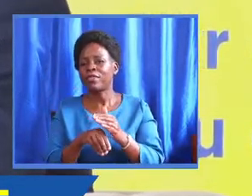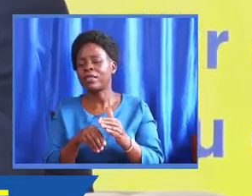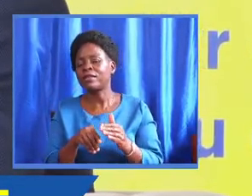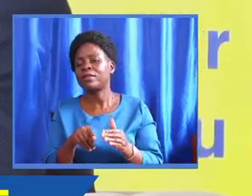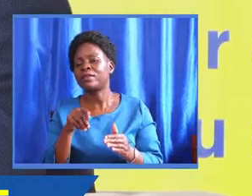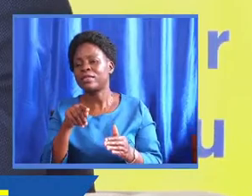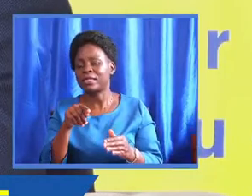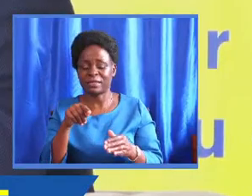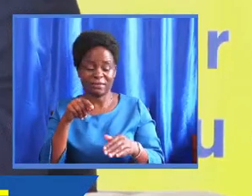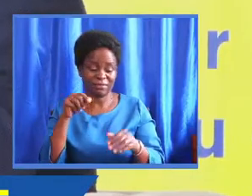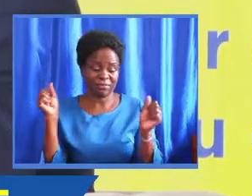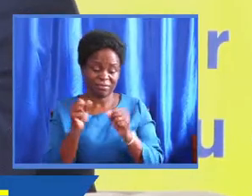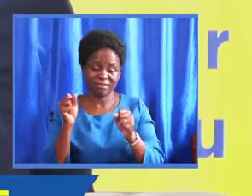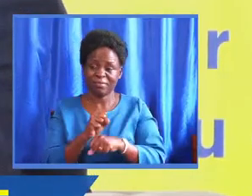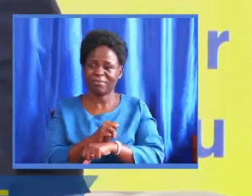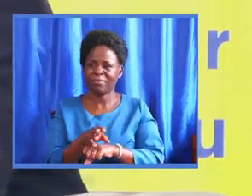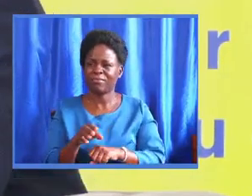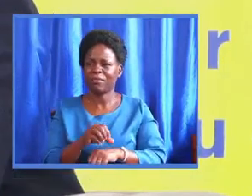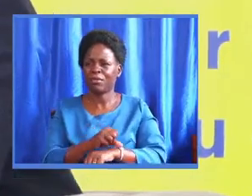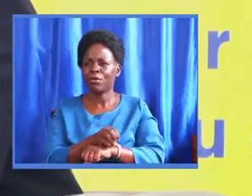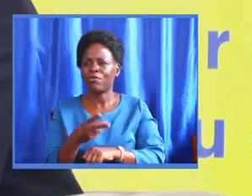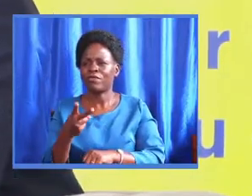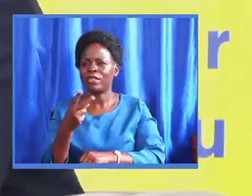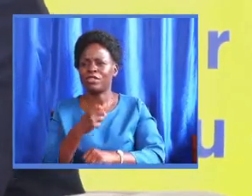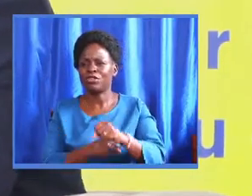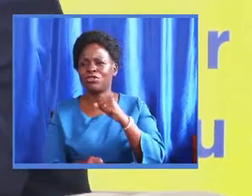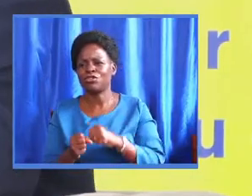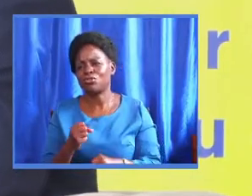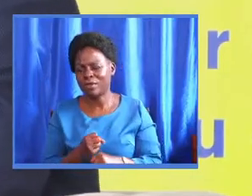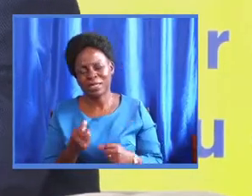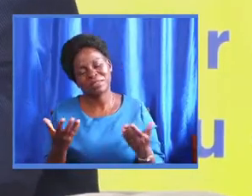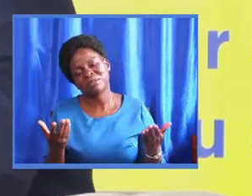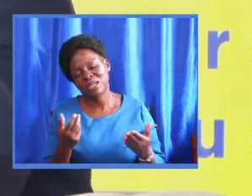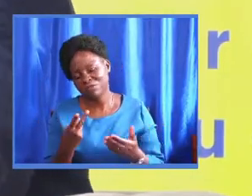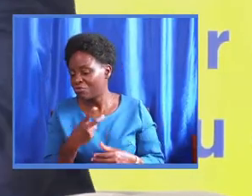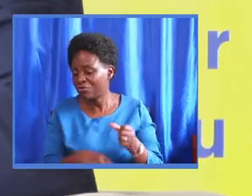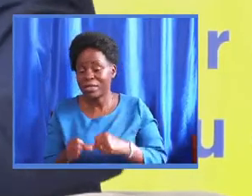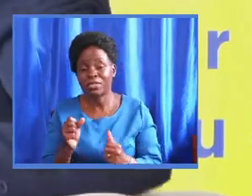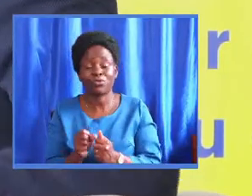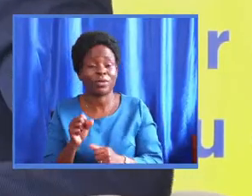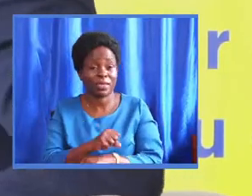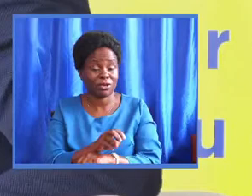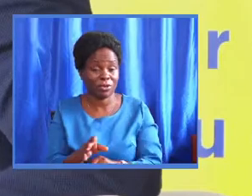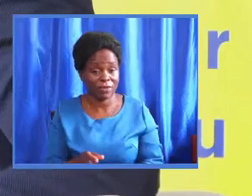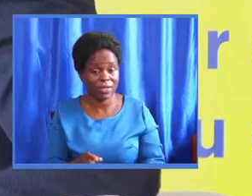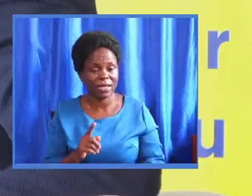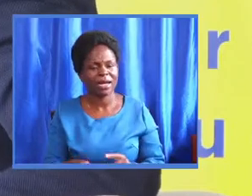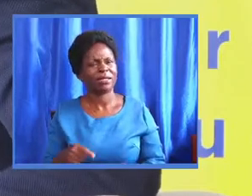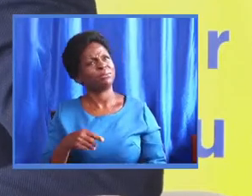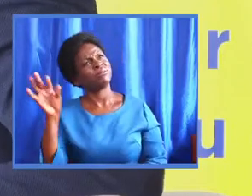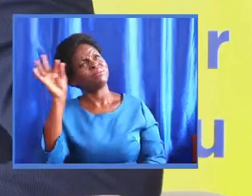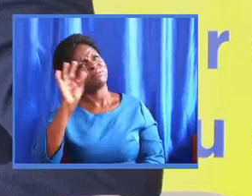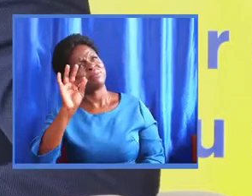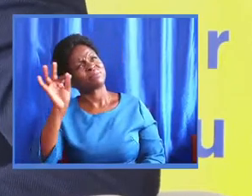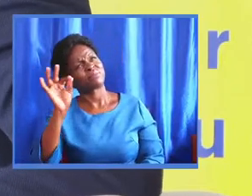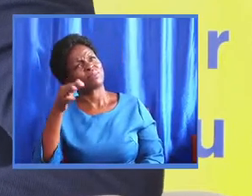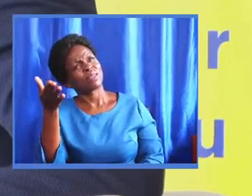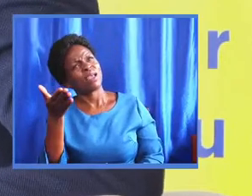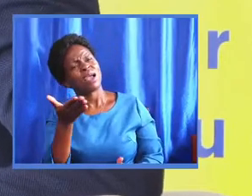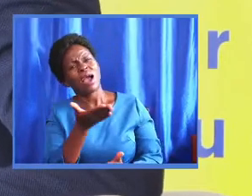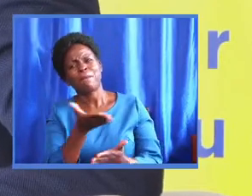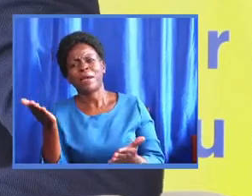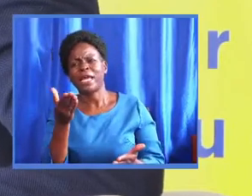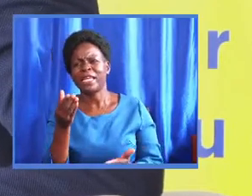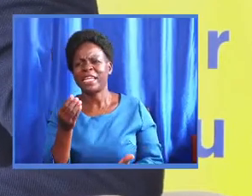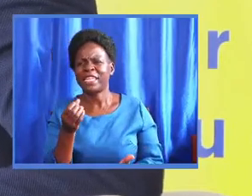pandemic. Call it 2 years, approximately 2 years. And I am wondering, is there any